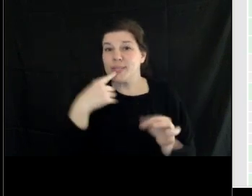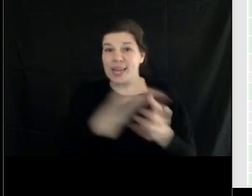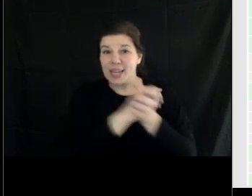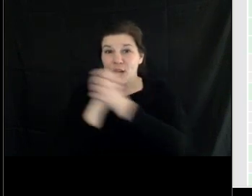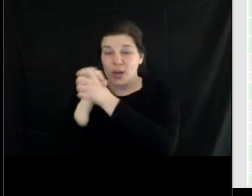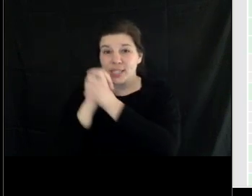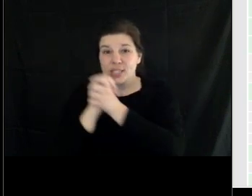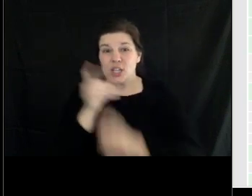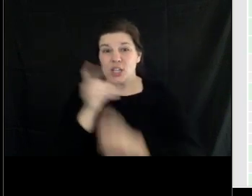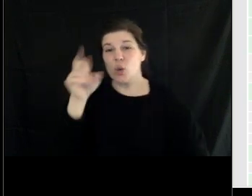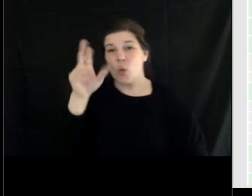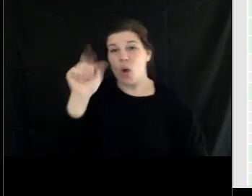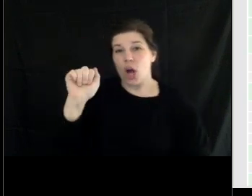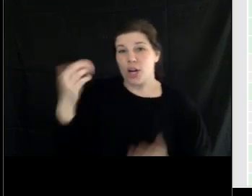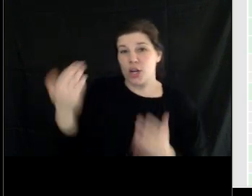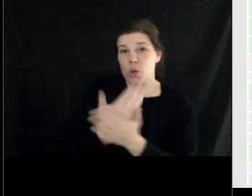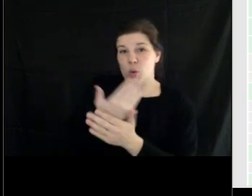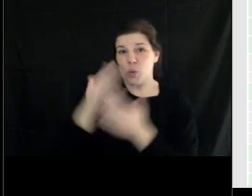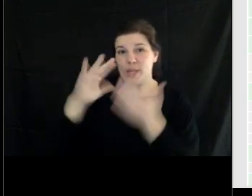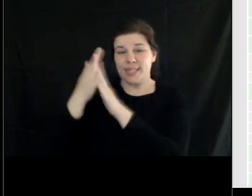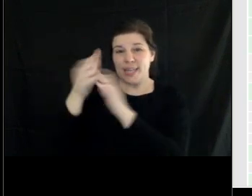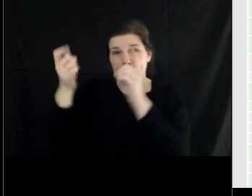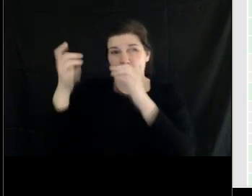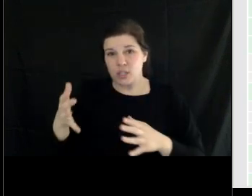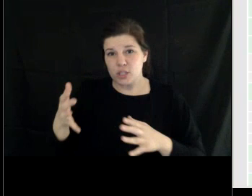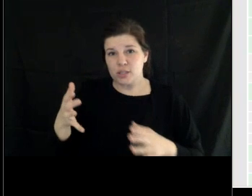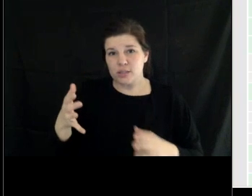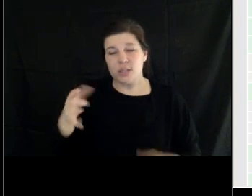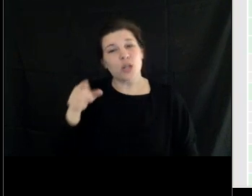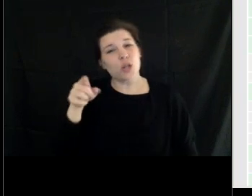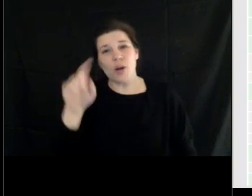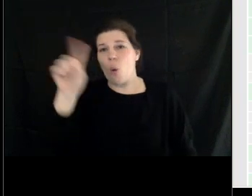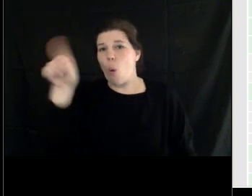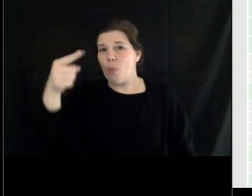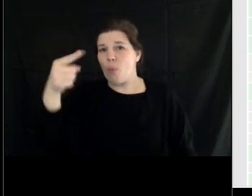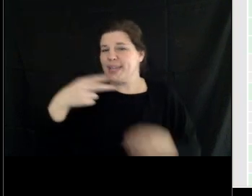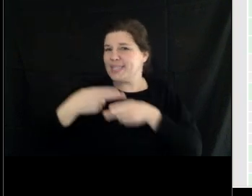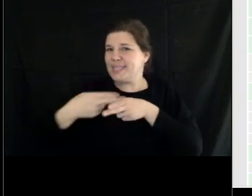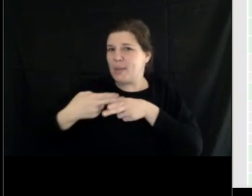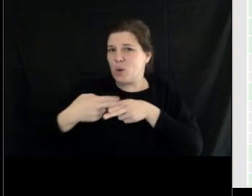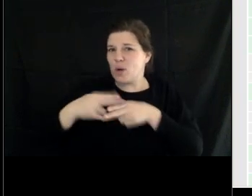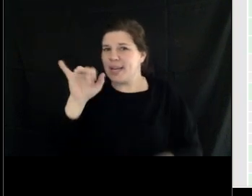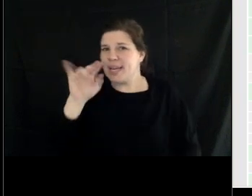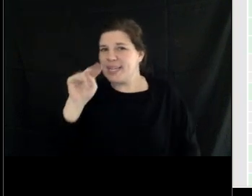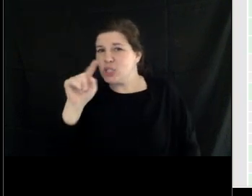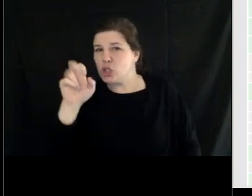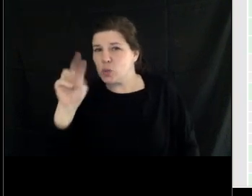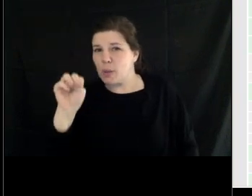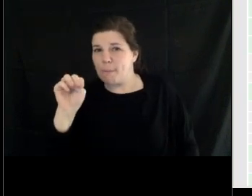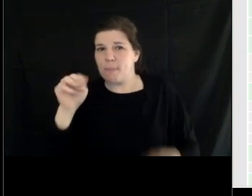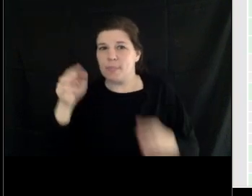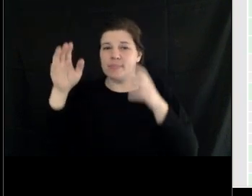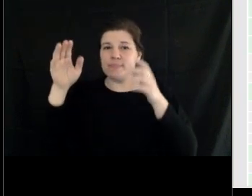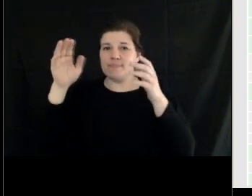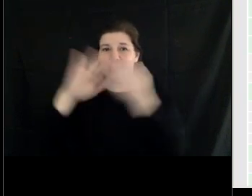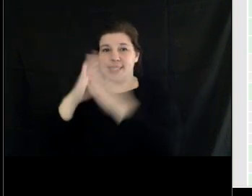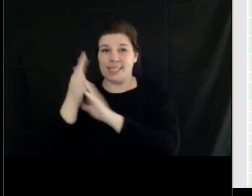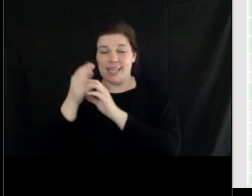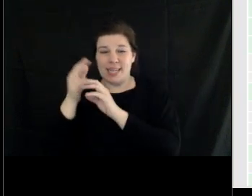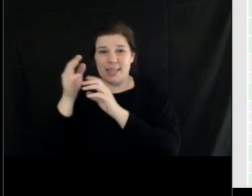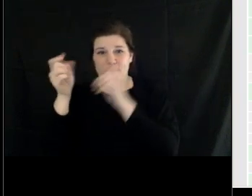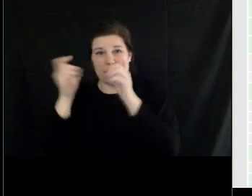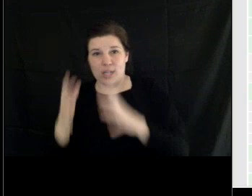you are our new city manager. Sir, you are only the interim city manager. He told me that he was going to correct that tonight. I did not hear